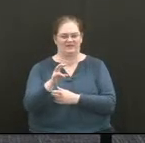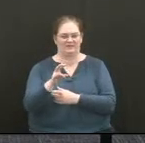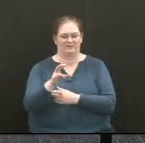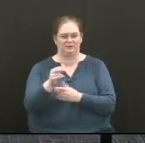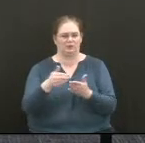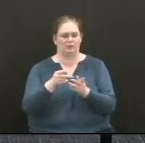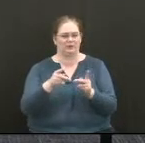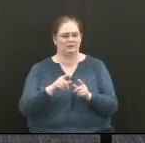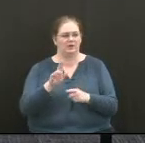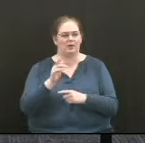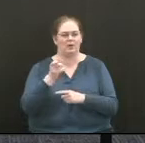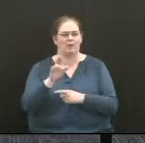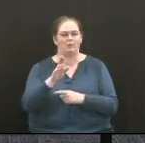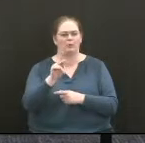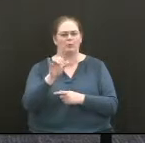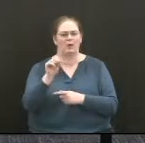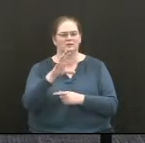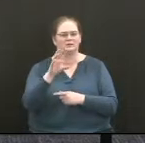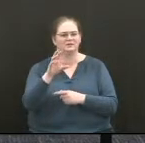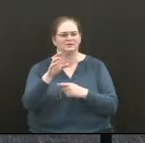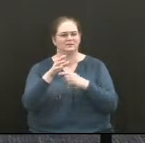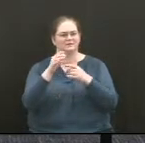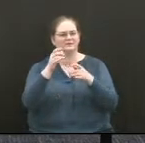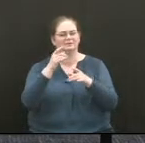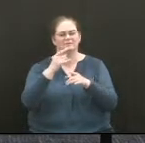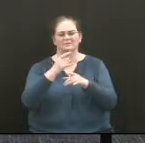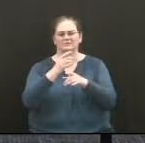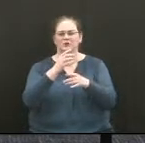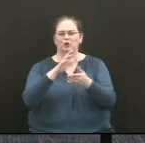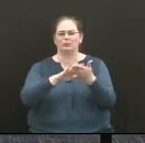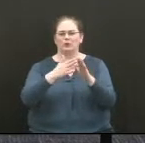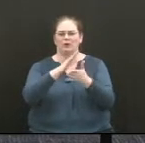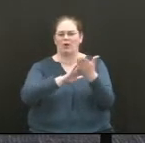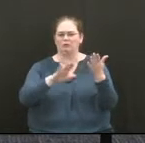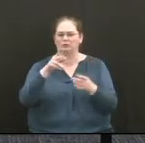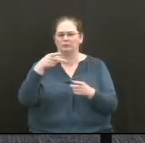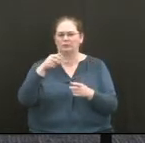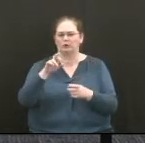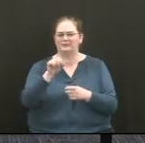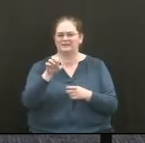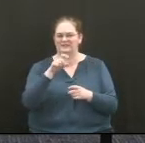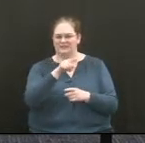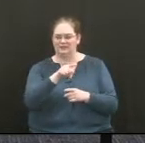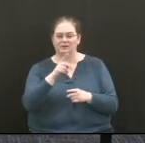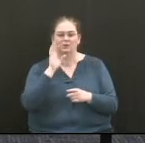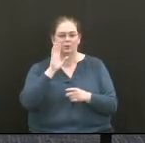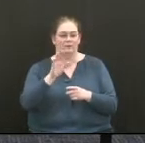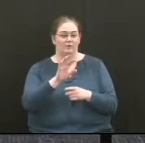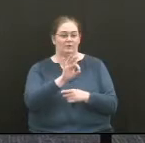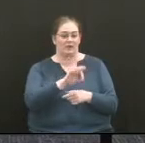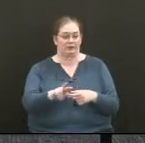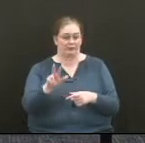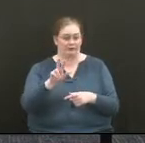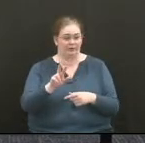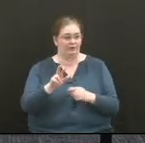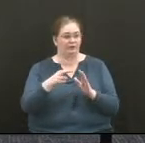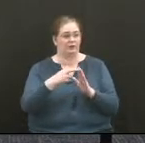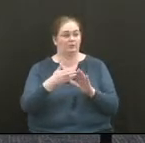at the Upper Bucks campus of the Community College in Perkasie. It will be held from 9 to 3.